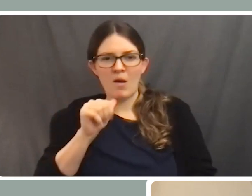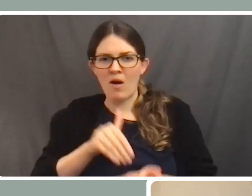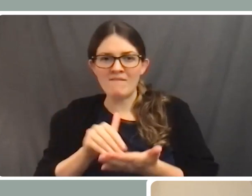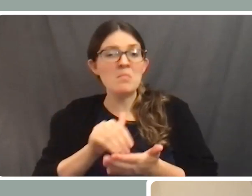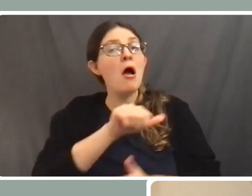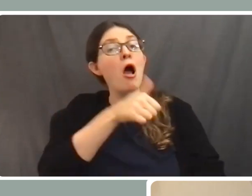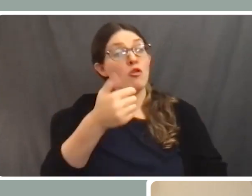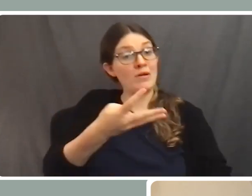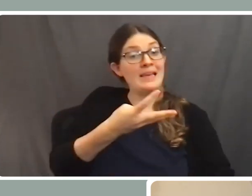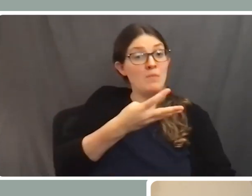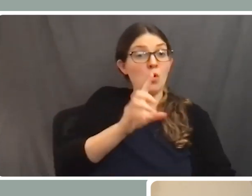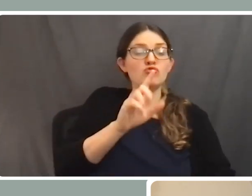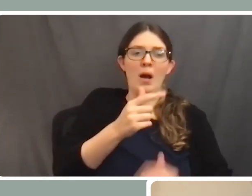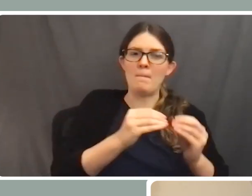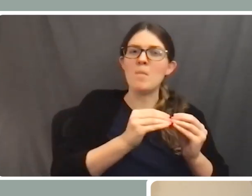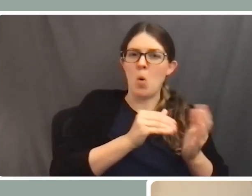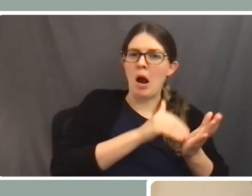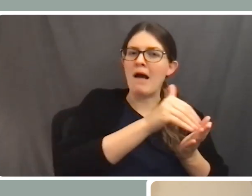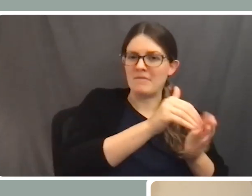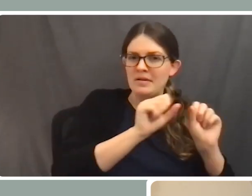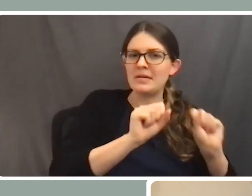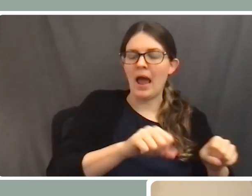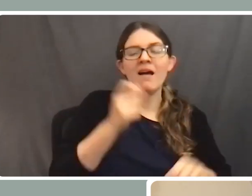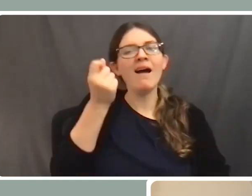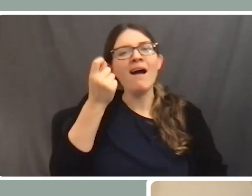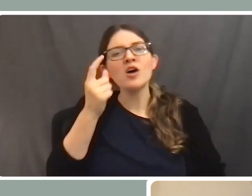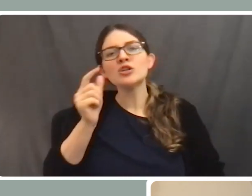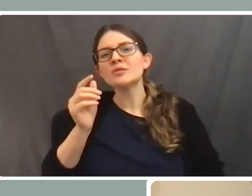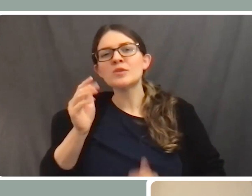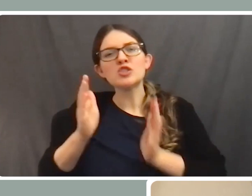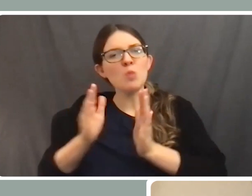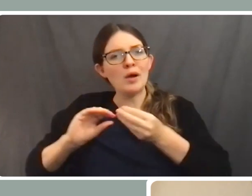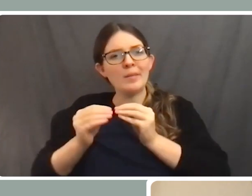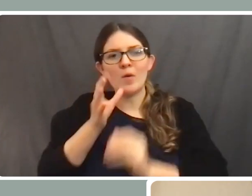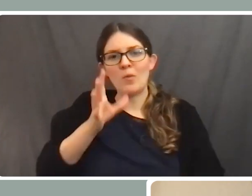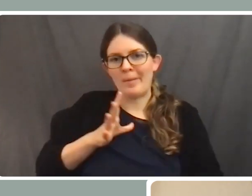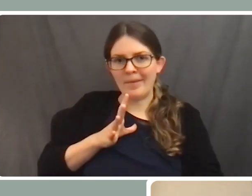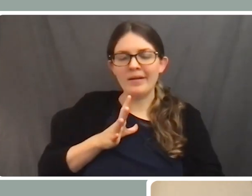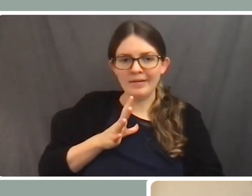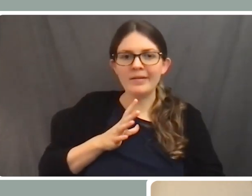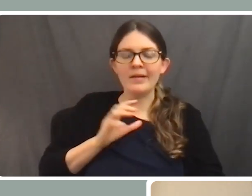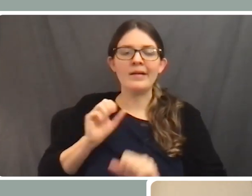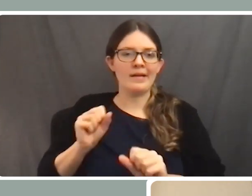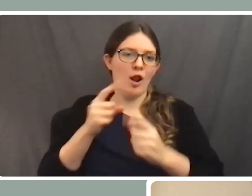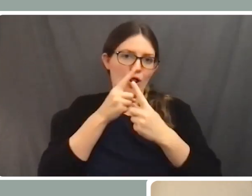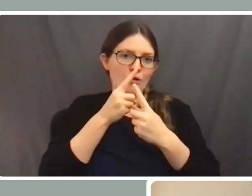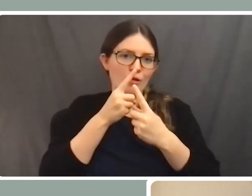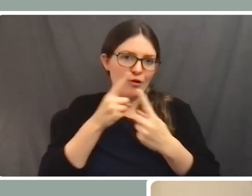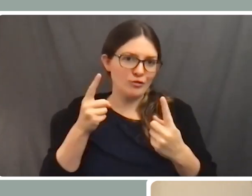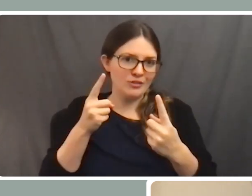But absolutely, it's something that a small percentage of women experience to the Herceptin or the